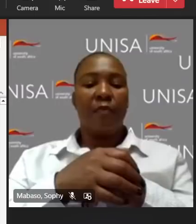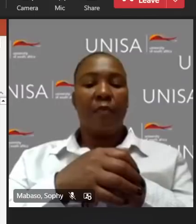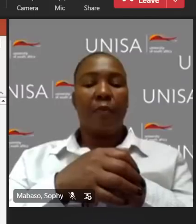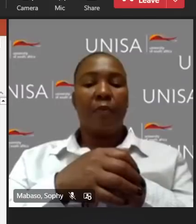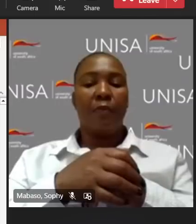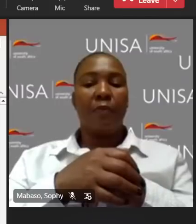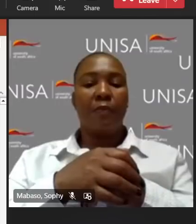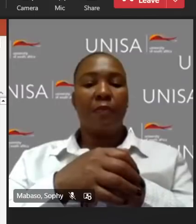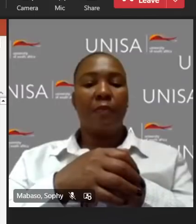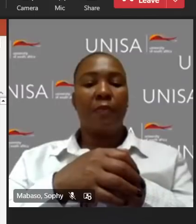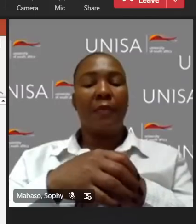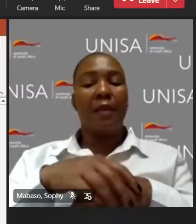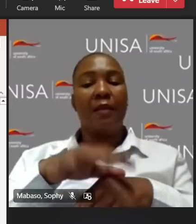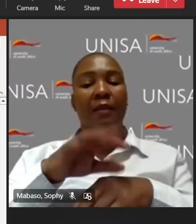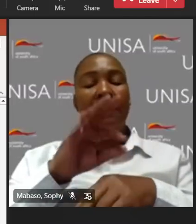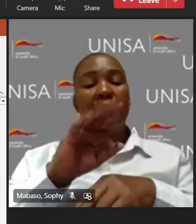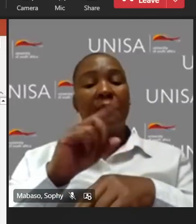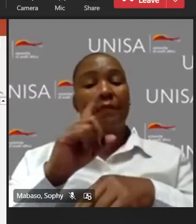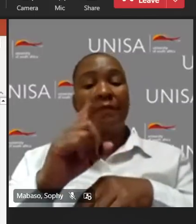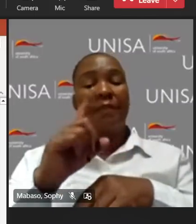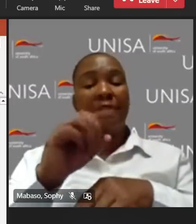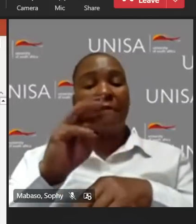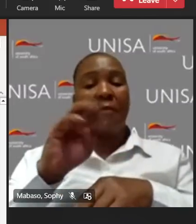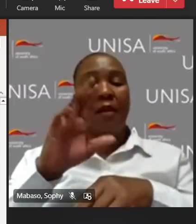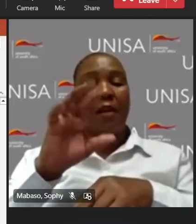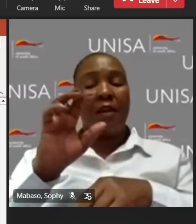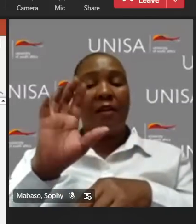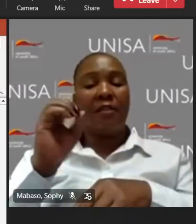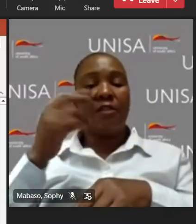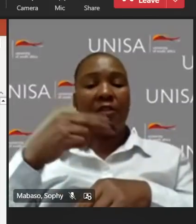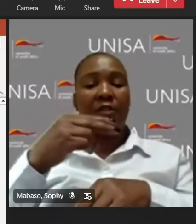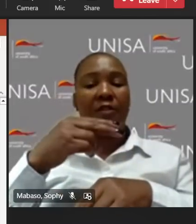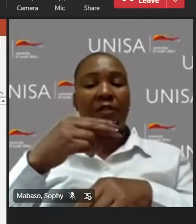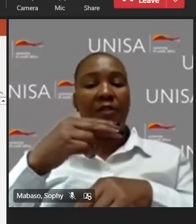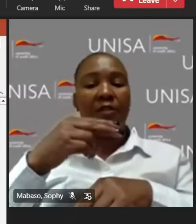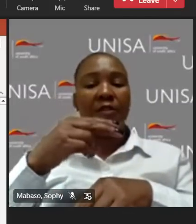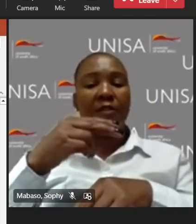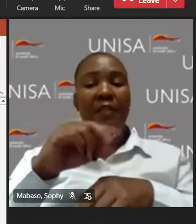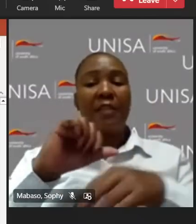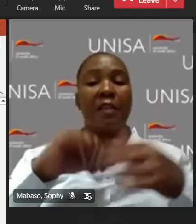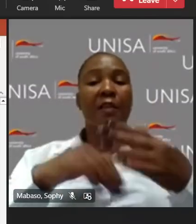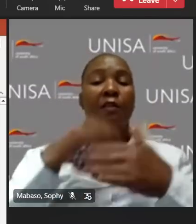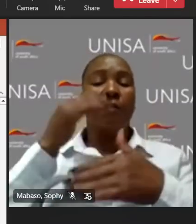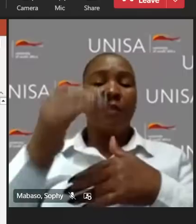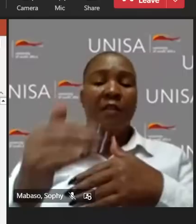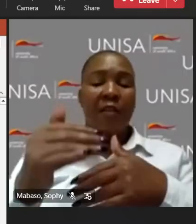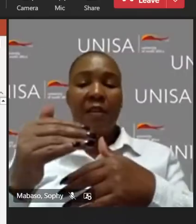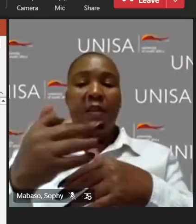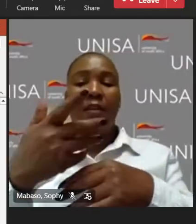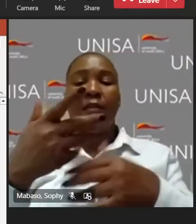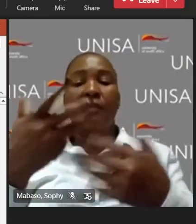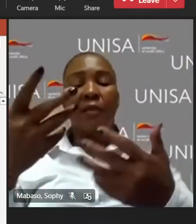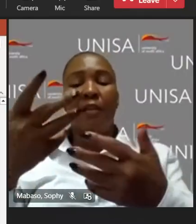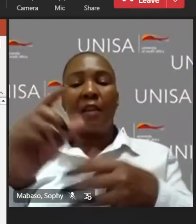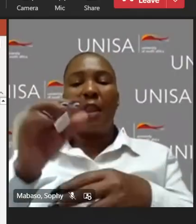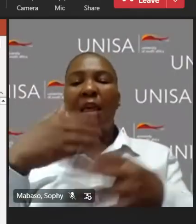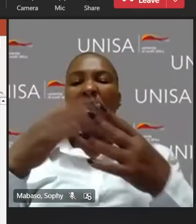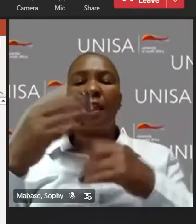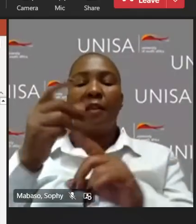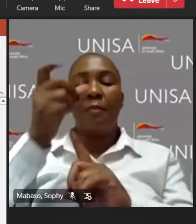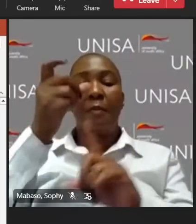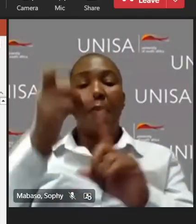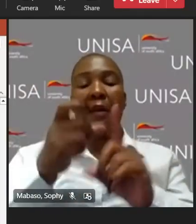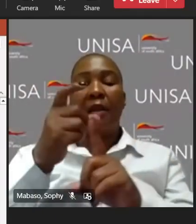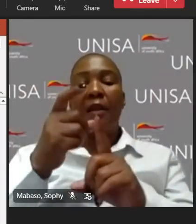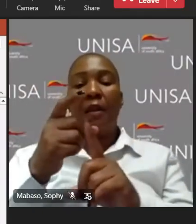lapses and the university did not receive any money, from the student, then the study fee debt